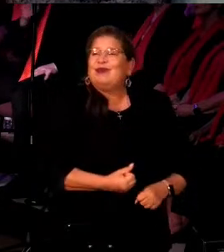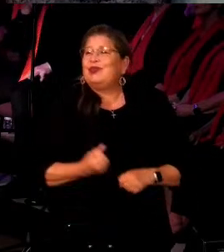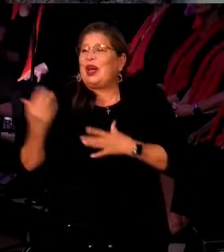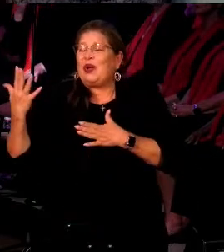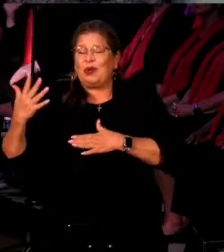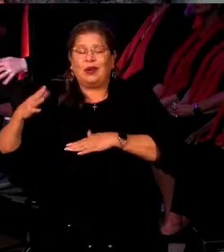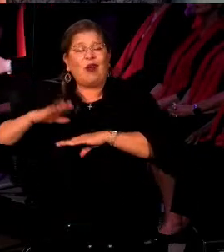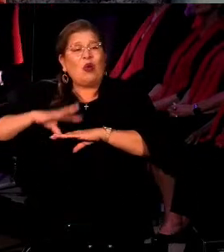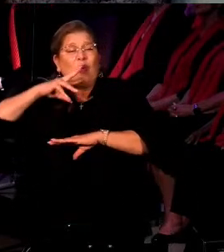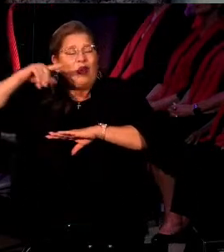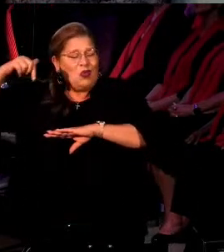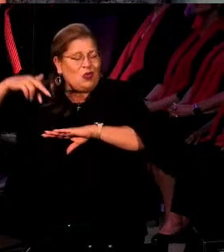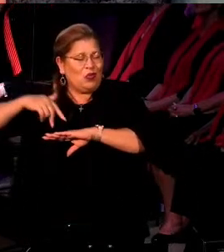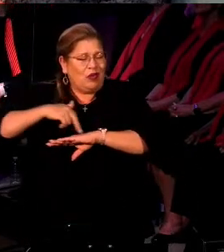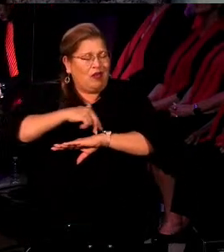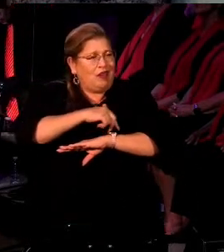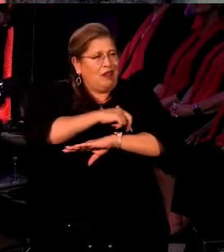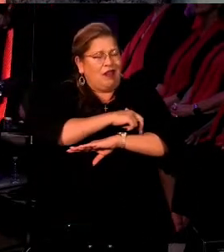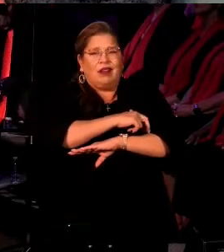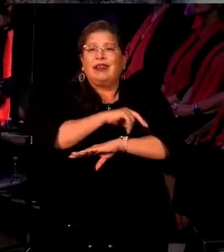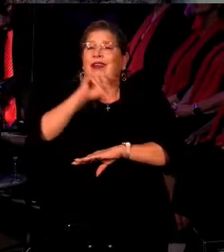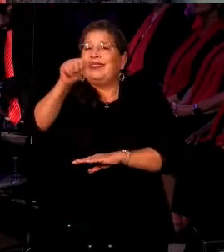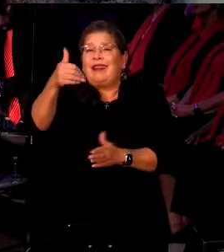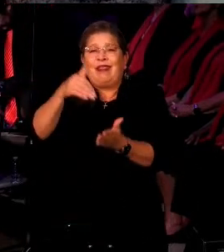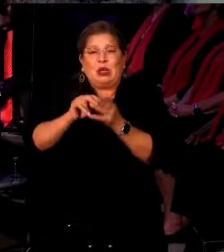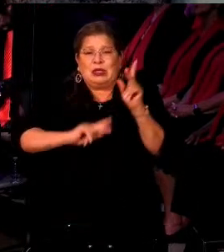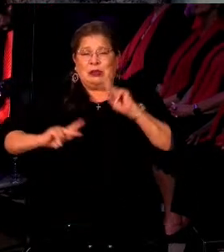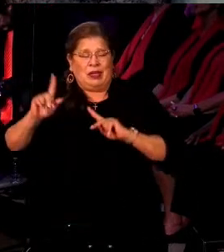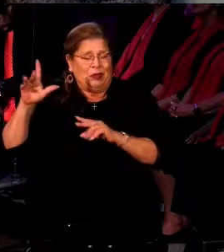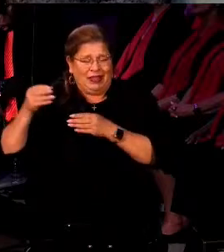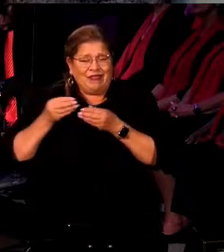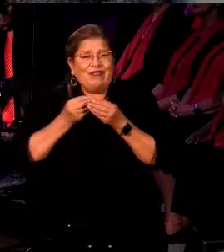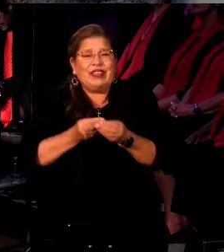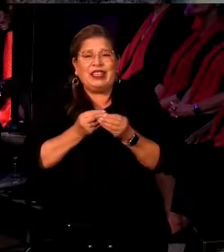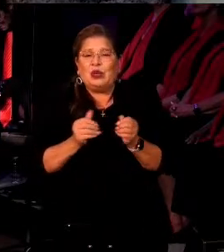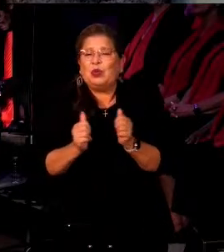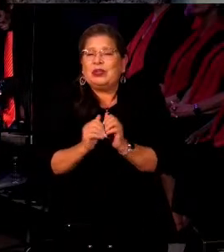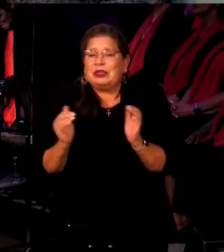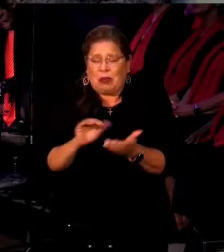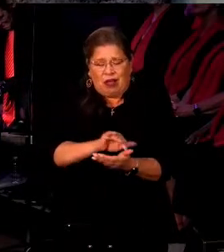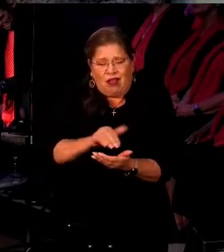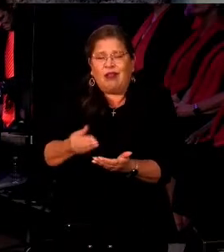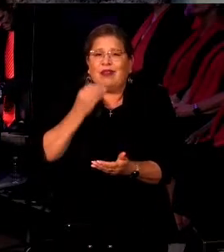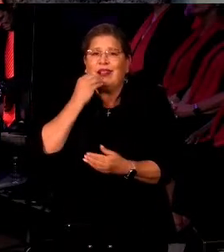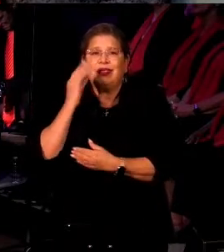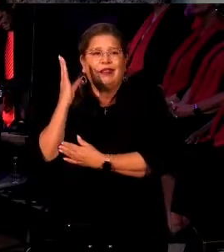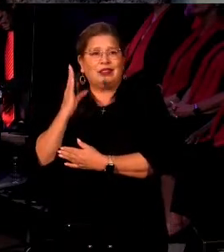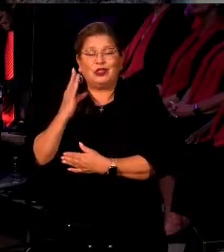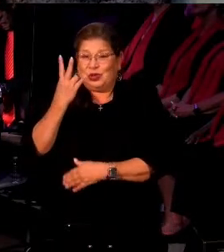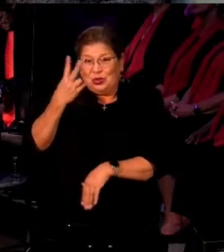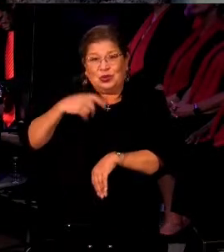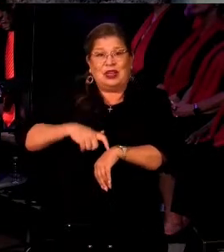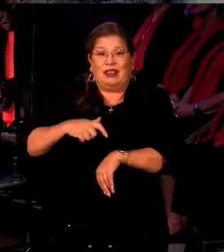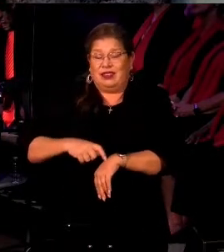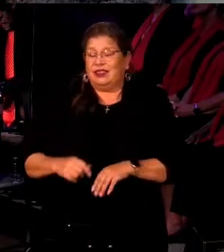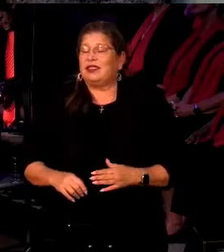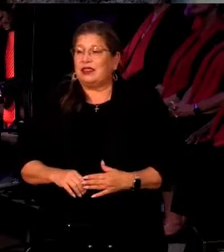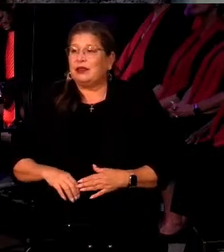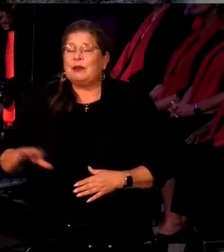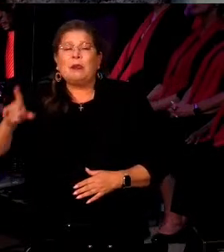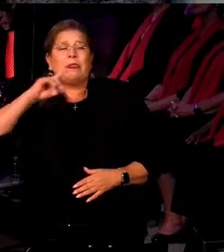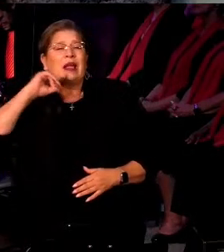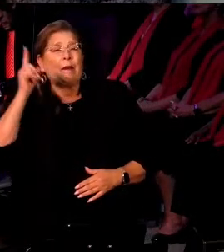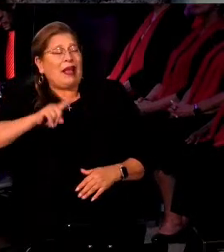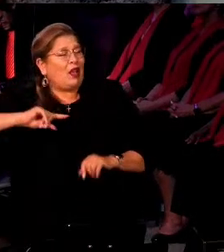water. Feeding 10,000 people with only a small lunch twice. Commanding